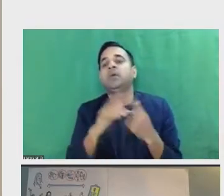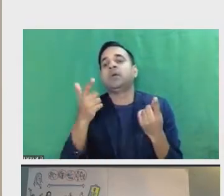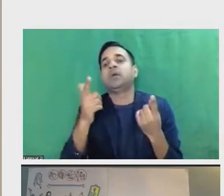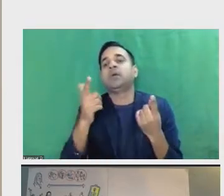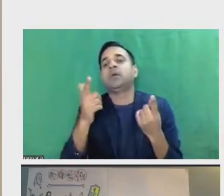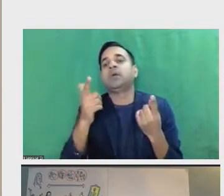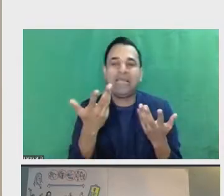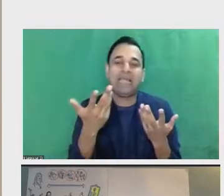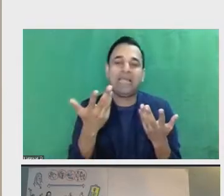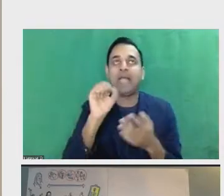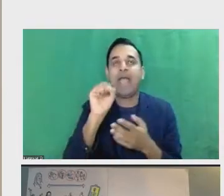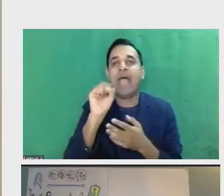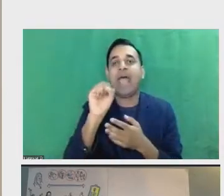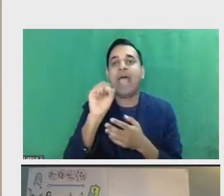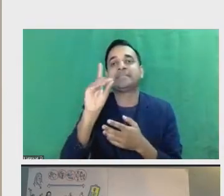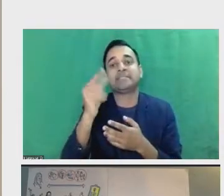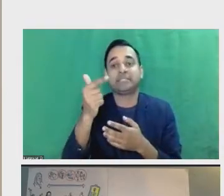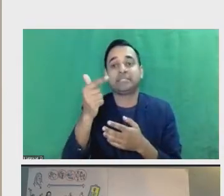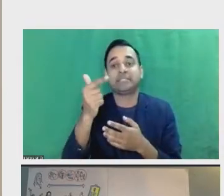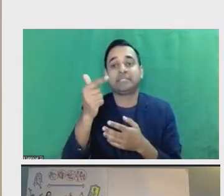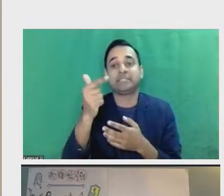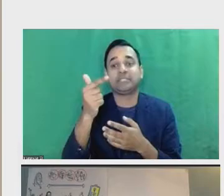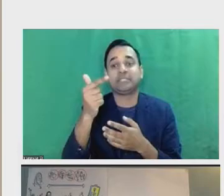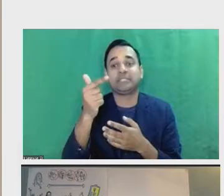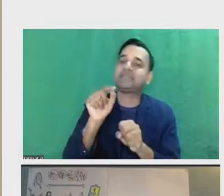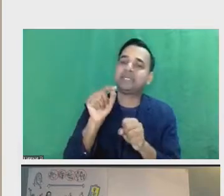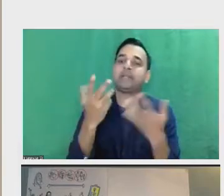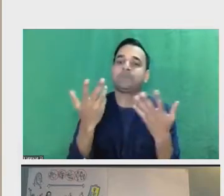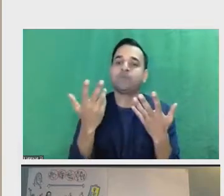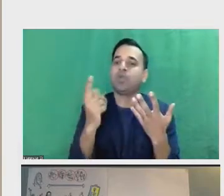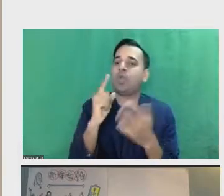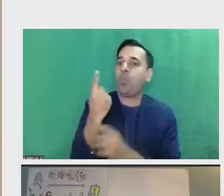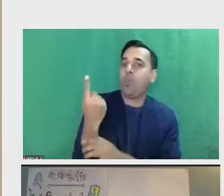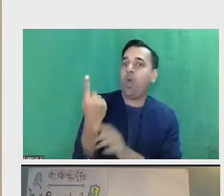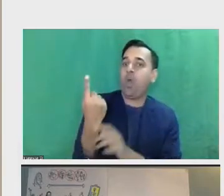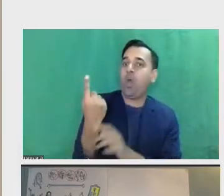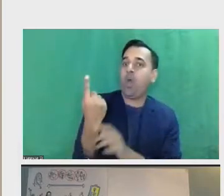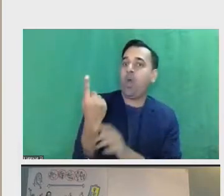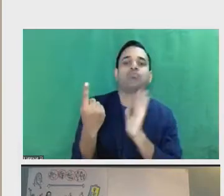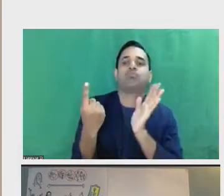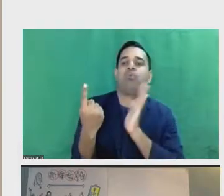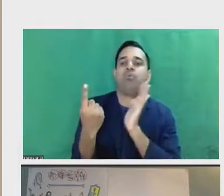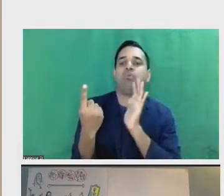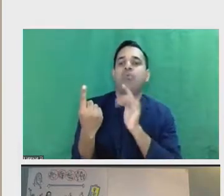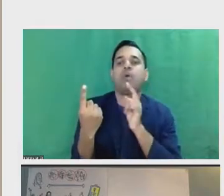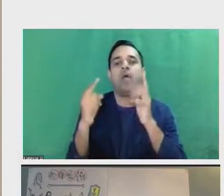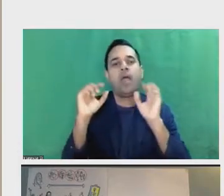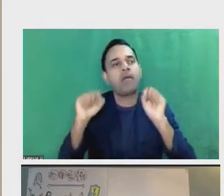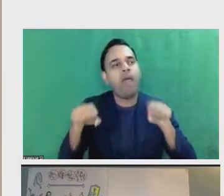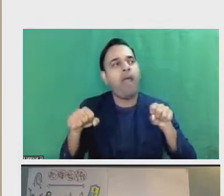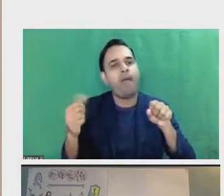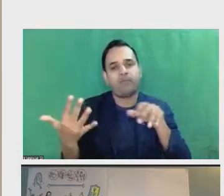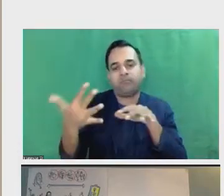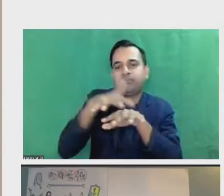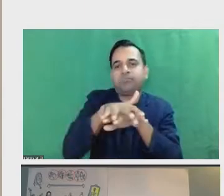framework will be inclusive, truly and truly transformative. So thank you. I'll